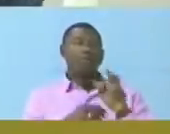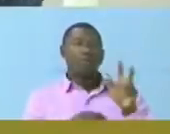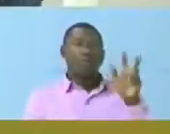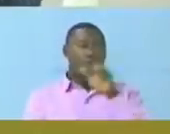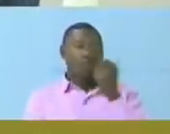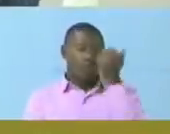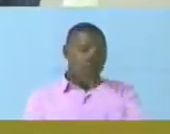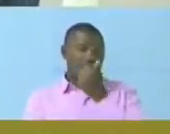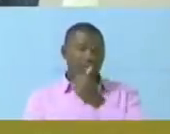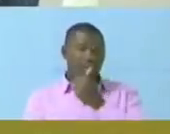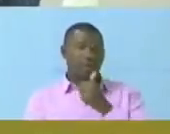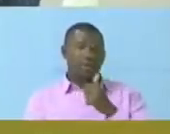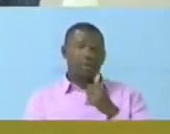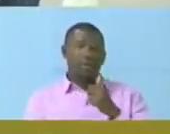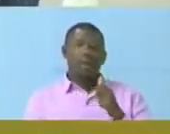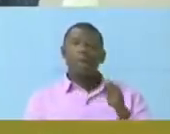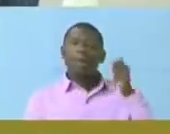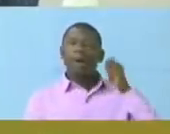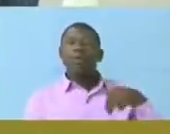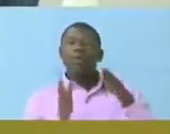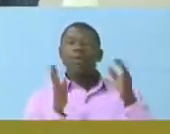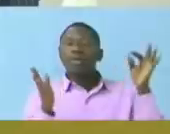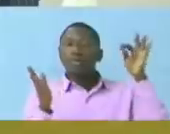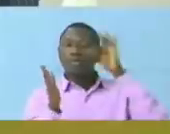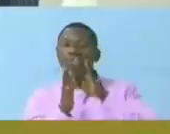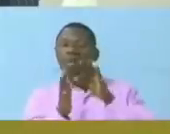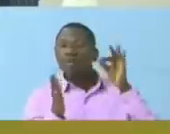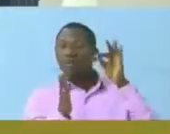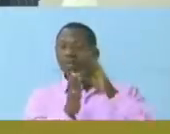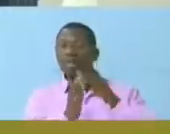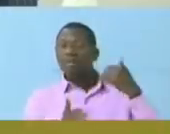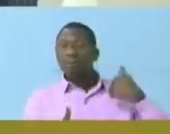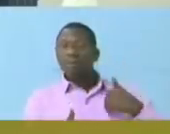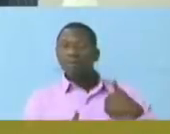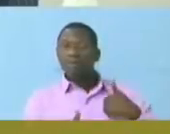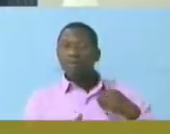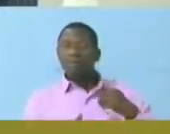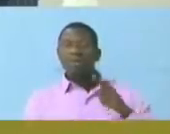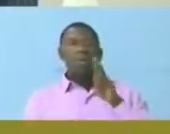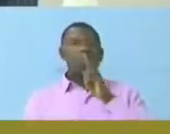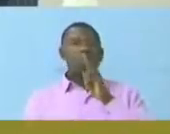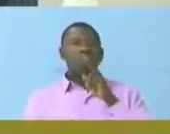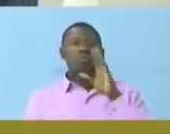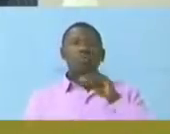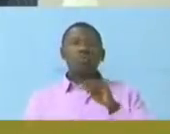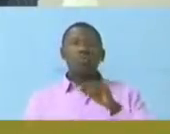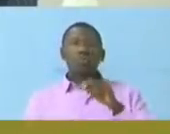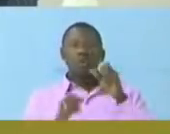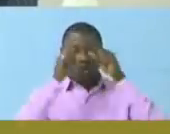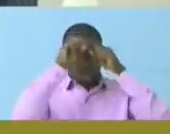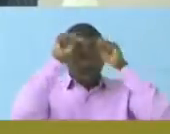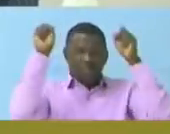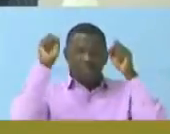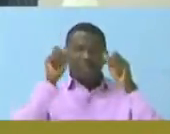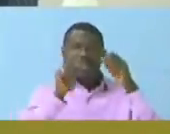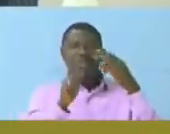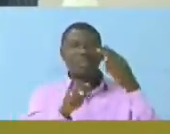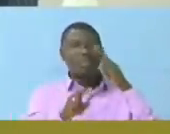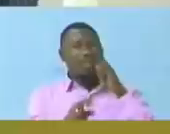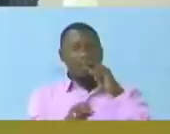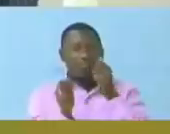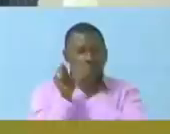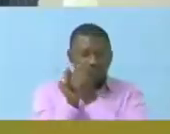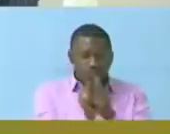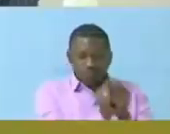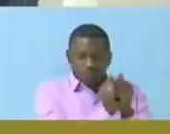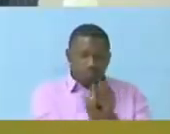was a government cover-up. Yebe son na manyina la ko yeyin fo nyenu ko man to ko nyin Africa tiliginda la banku ni mo la fa nyin kula me